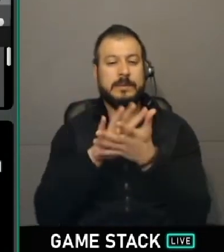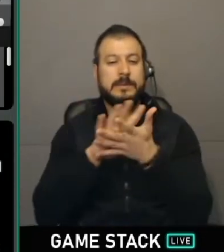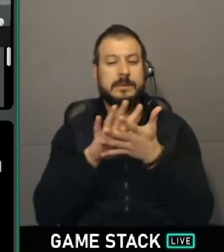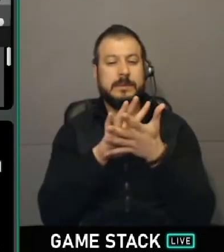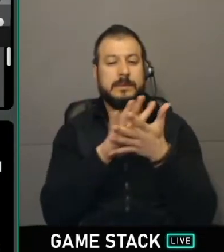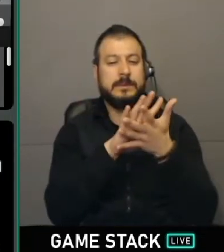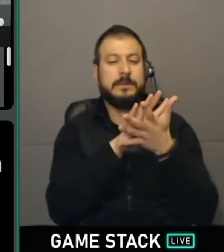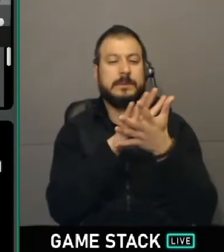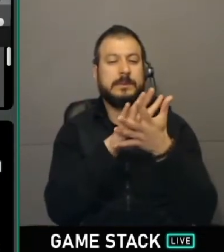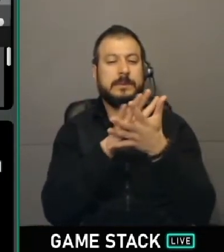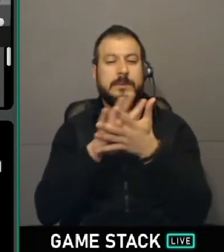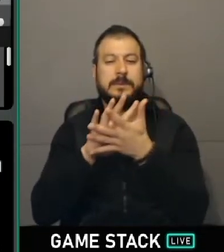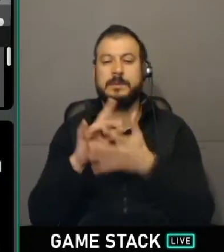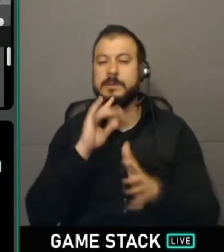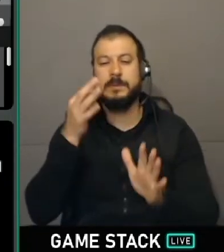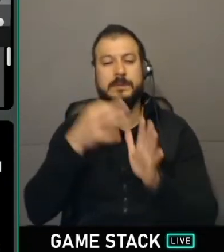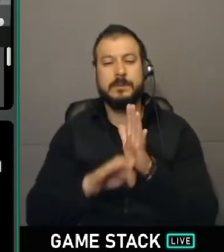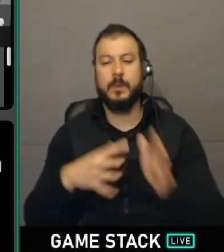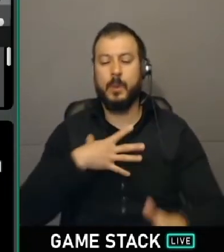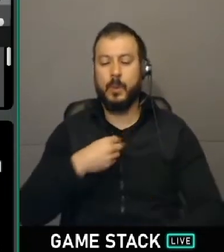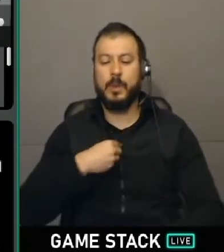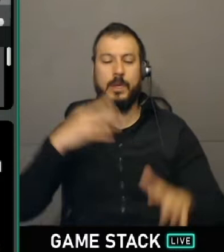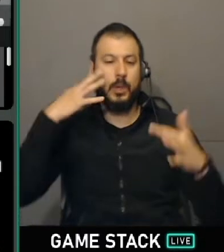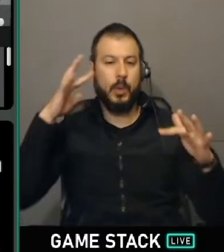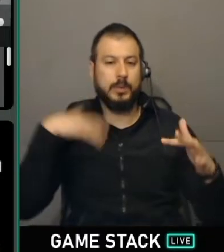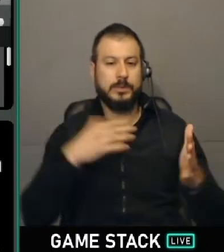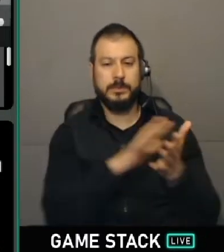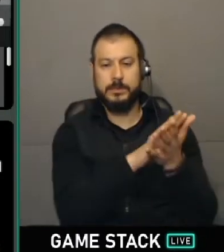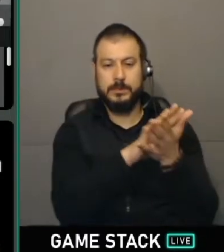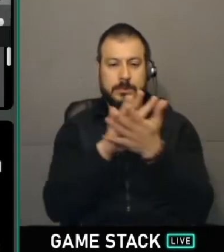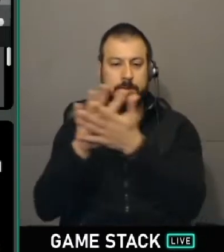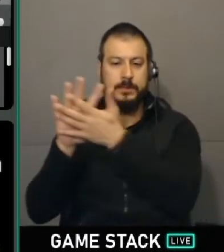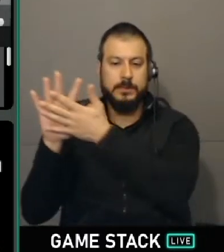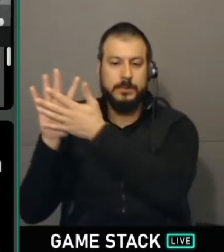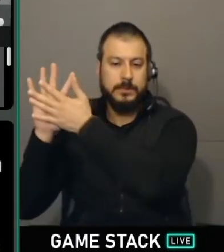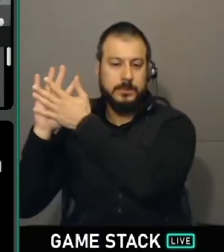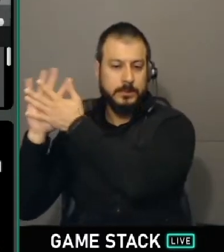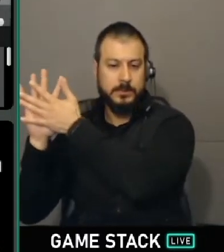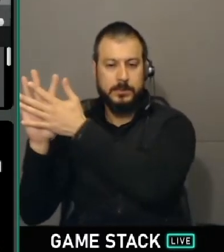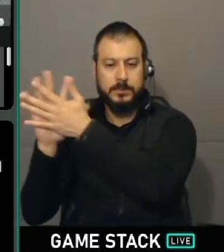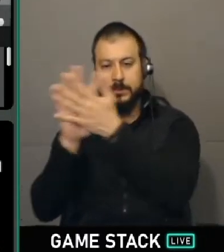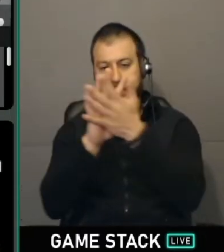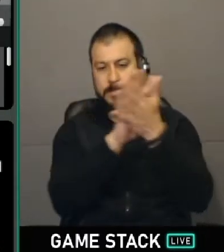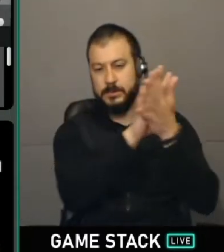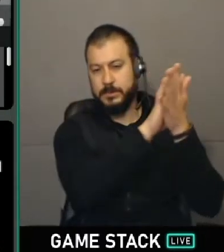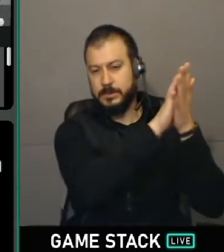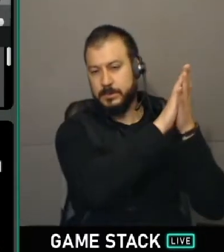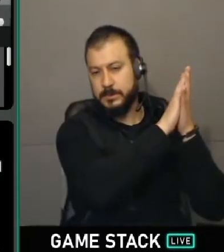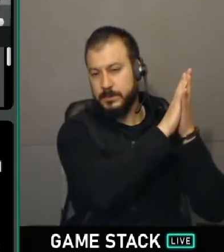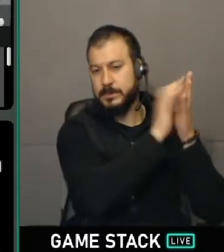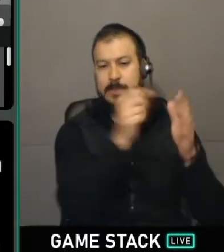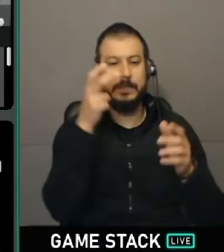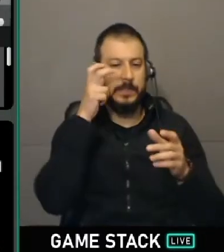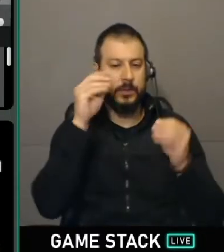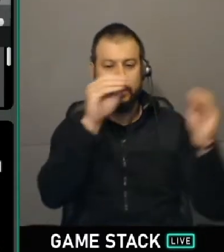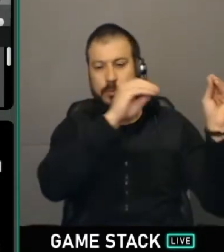Just a simple white noise that I'm going to pan around in channels. You can hear it moving around.